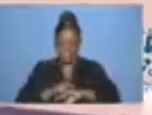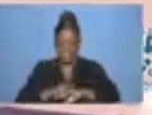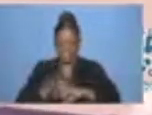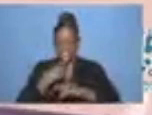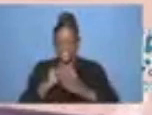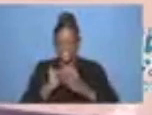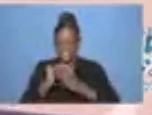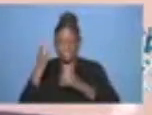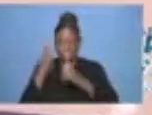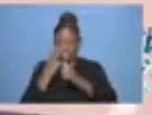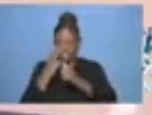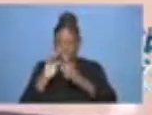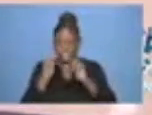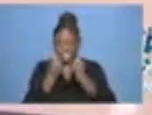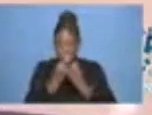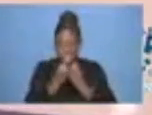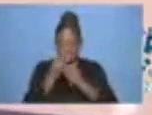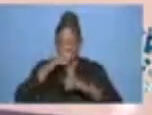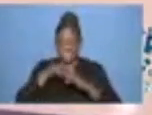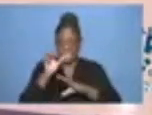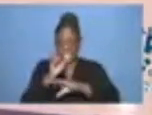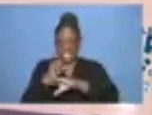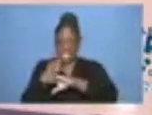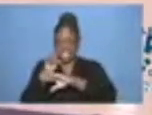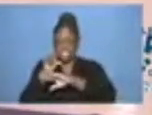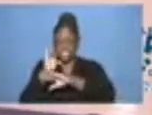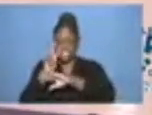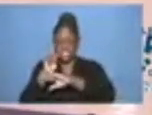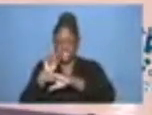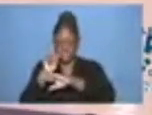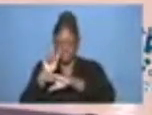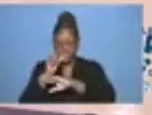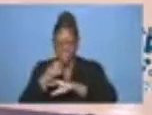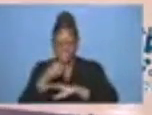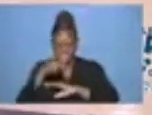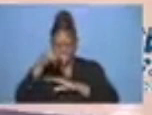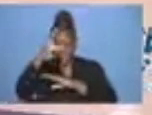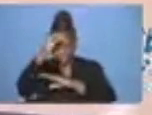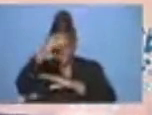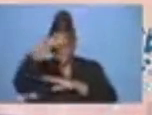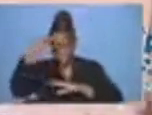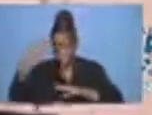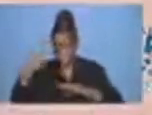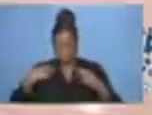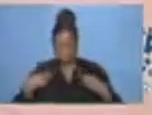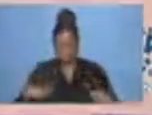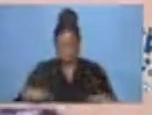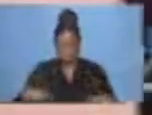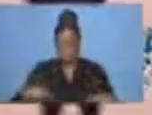the fourth-ranked FIBA team in Argentina. Our boys in their black home uniform